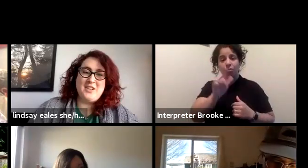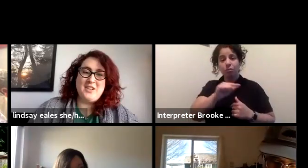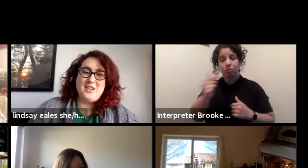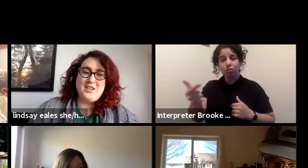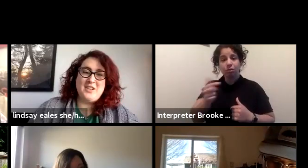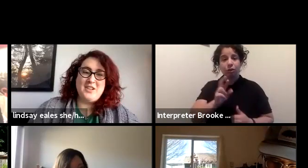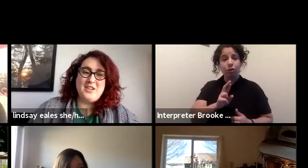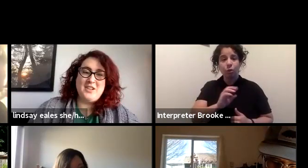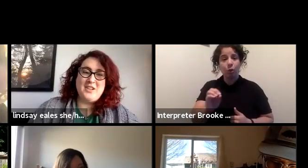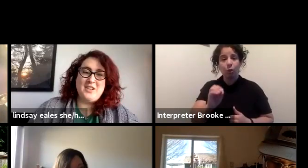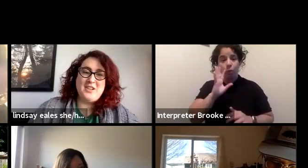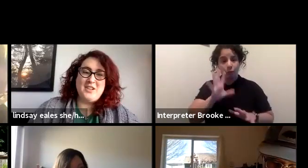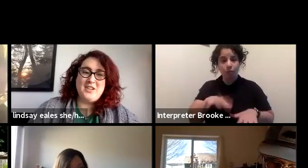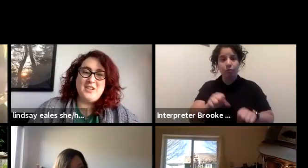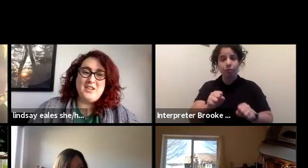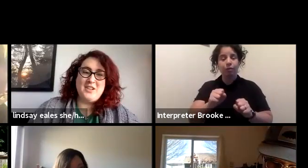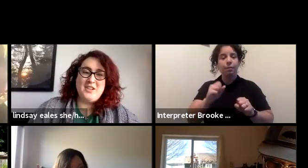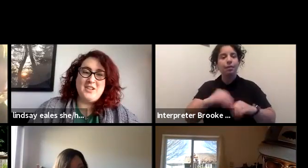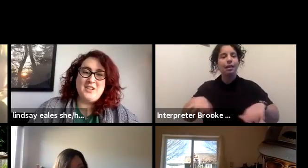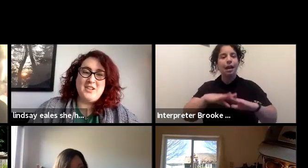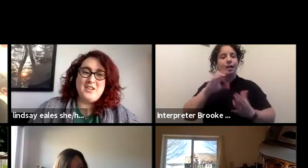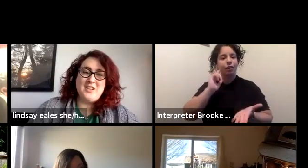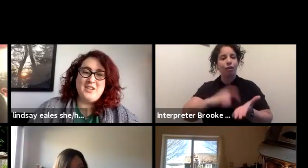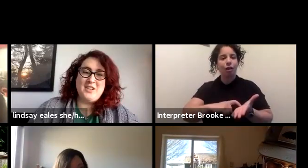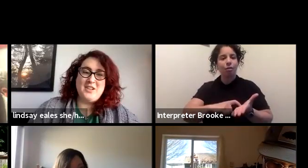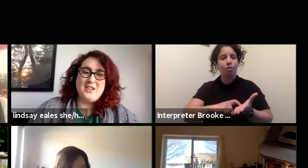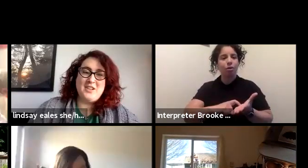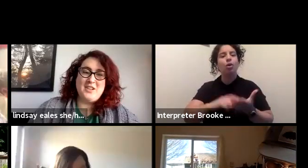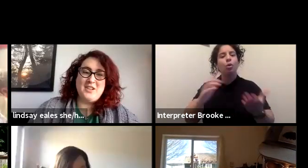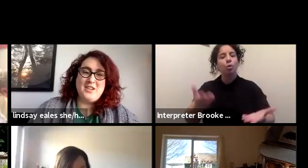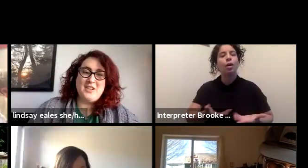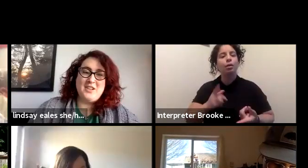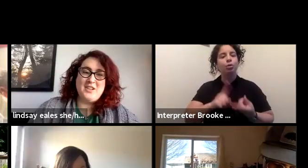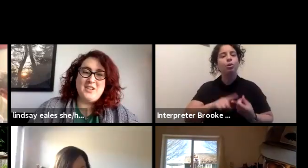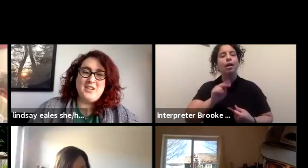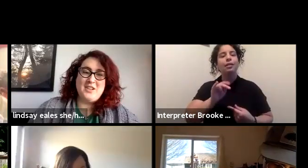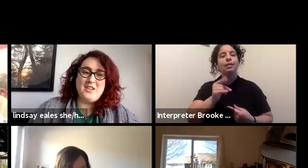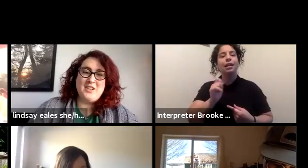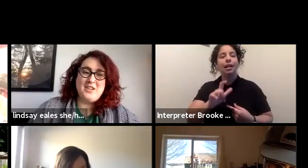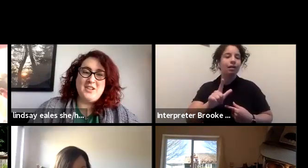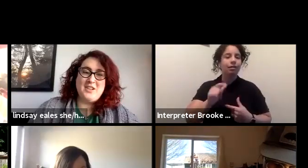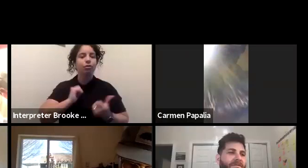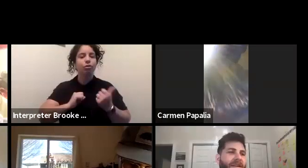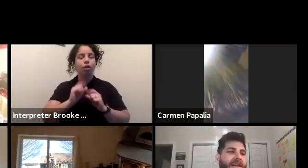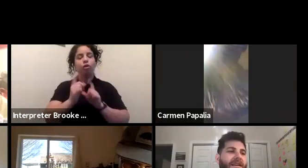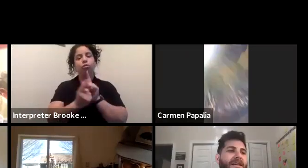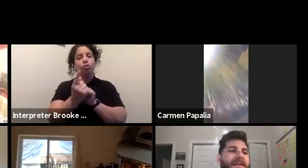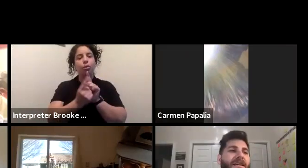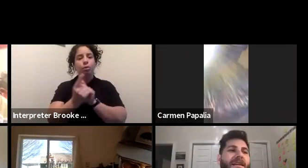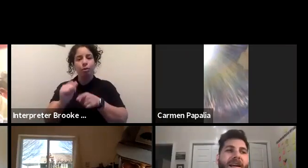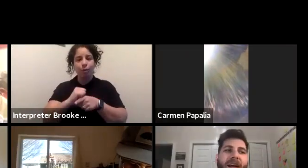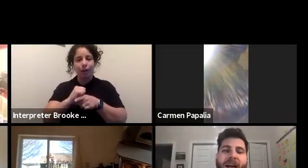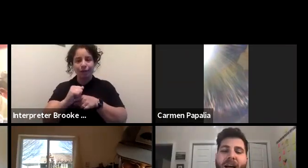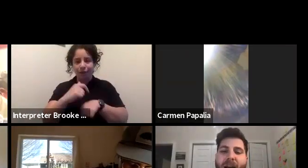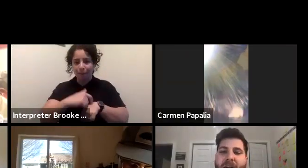Rue to begin our land acknowledgement. Welcome to the Unsettling Dramaturgy Praxis Session.